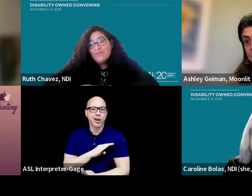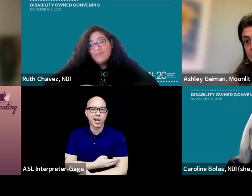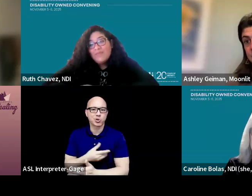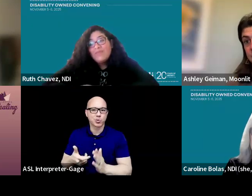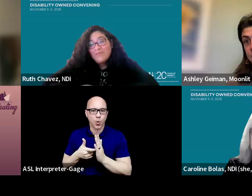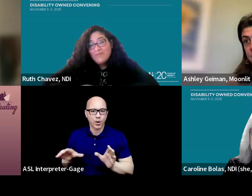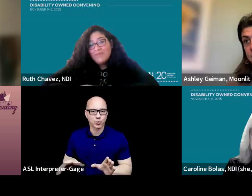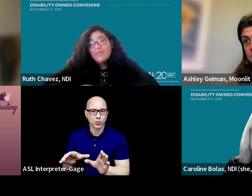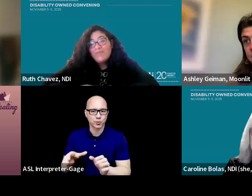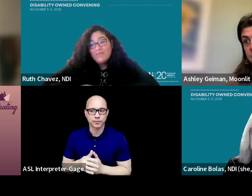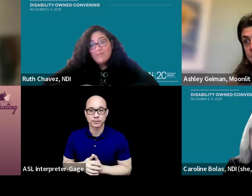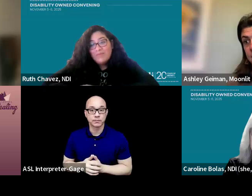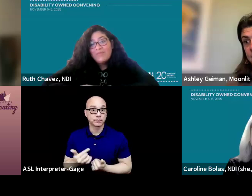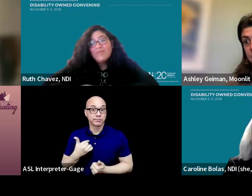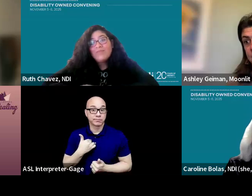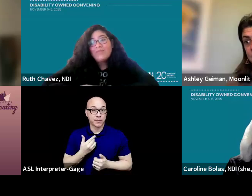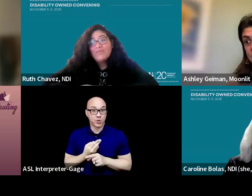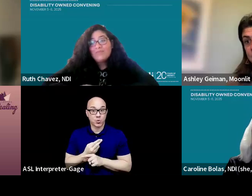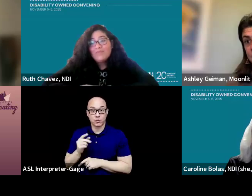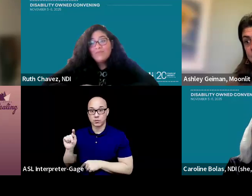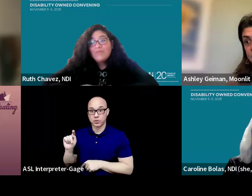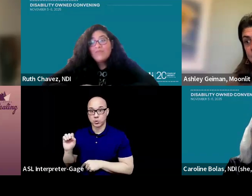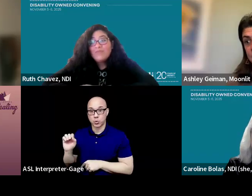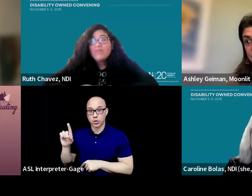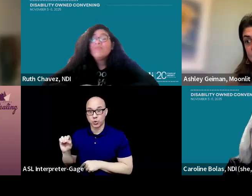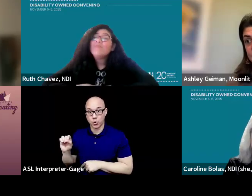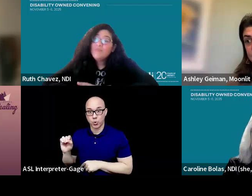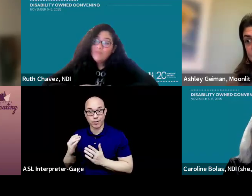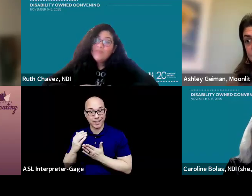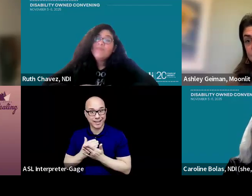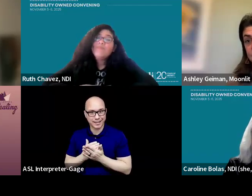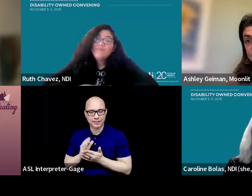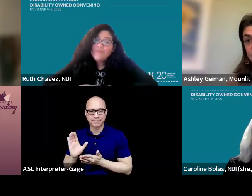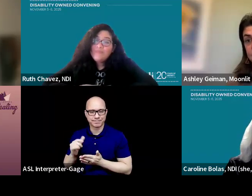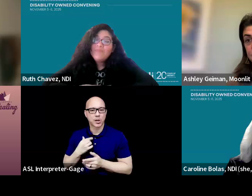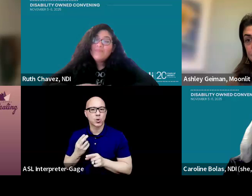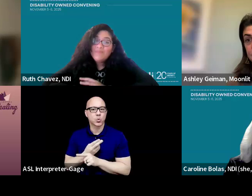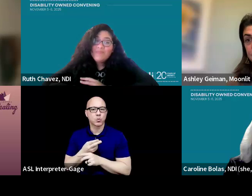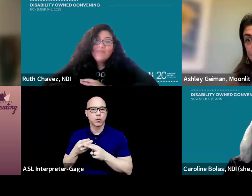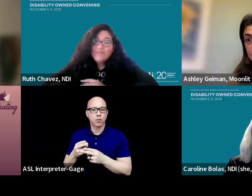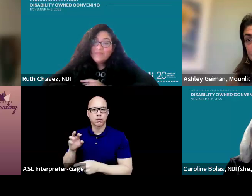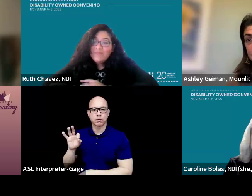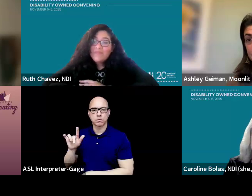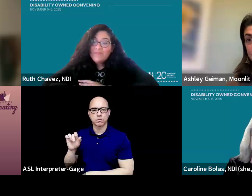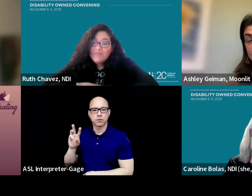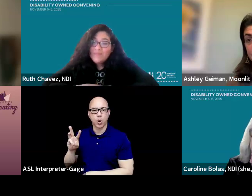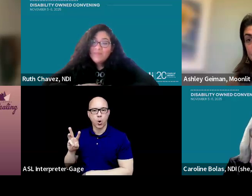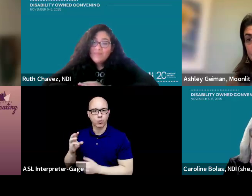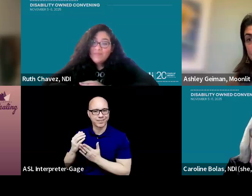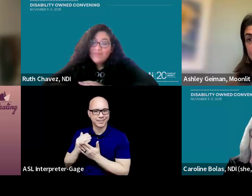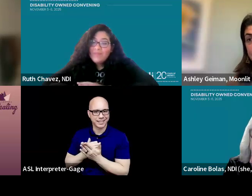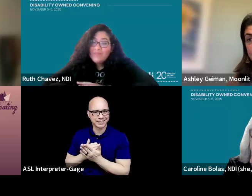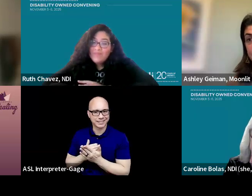So instead of using to-do lists, I use flow lists, and grouping the work based on how